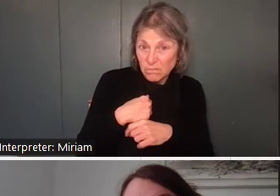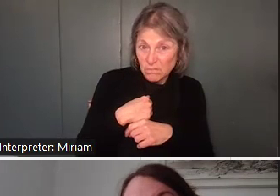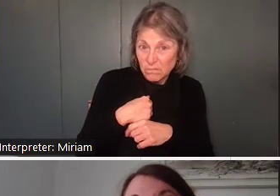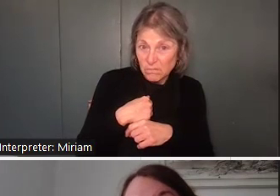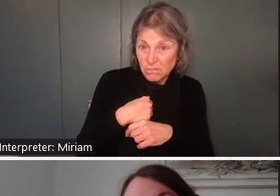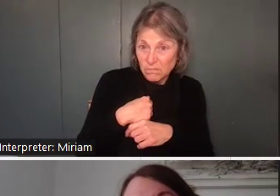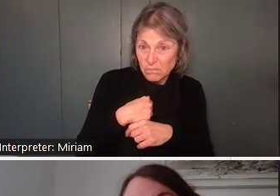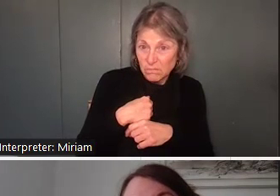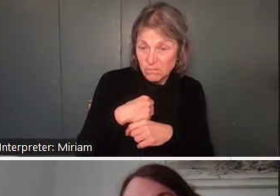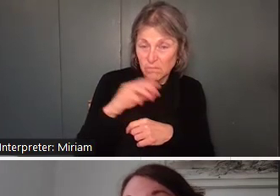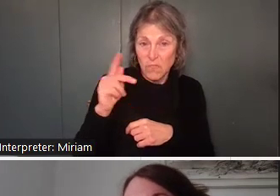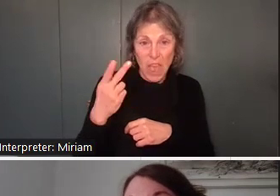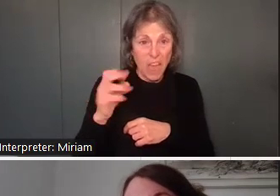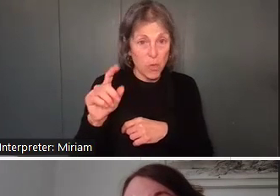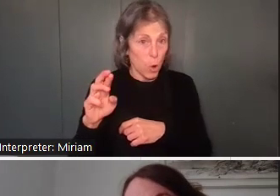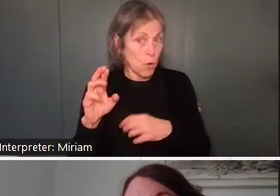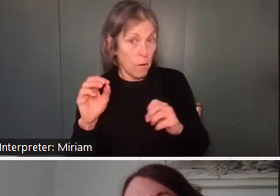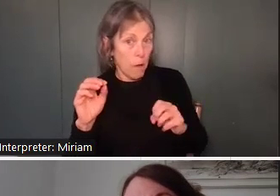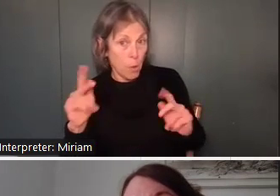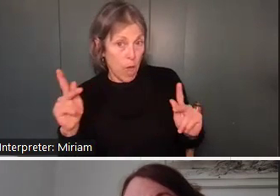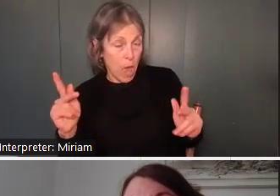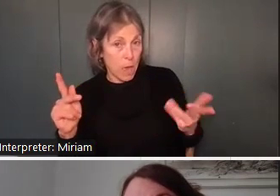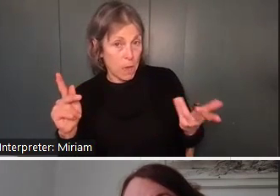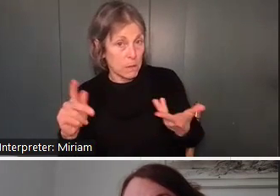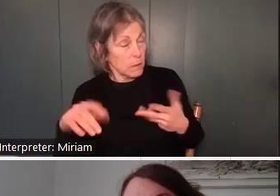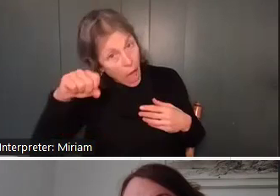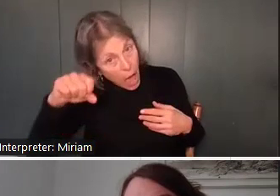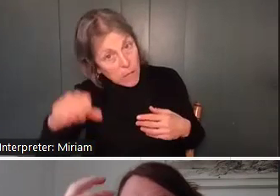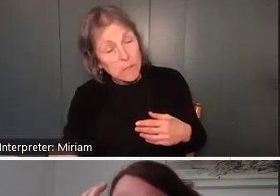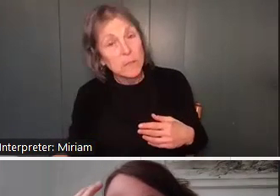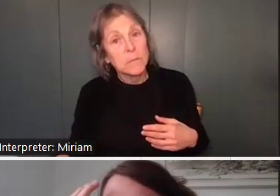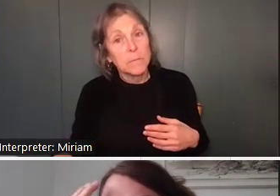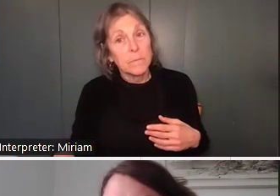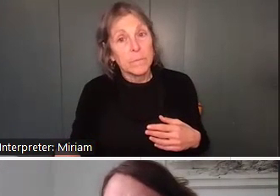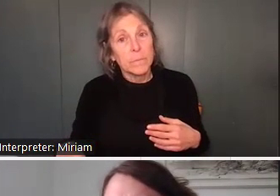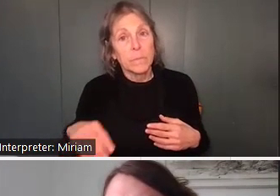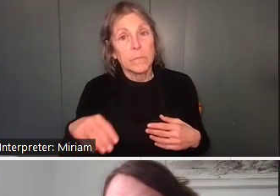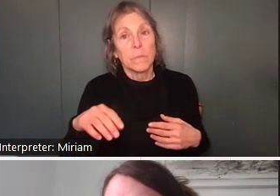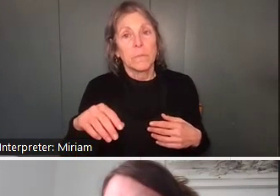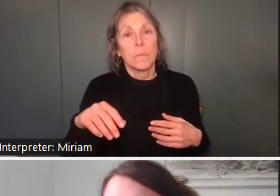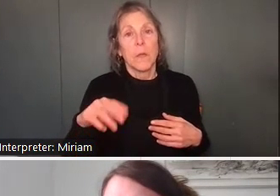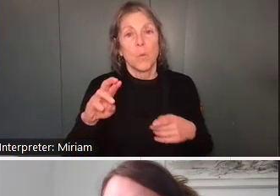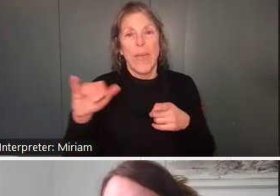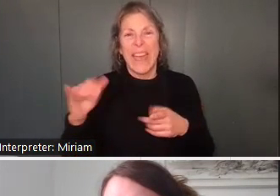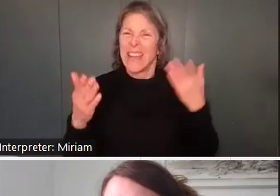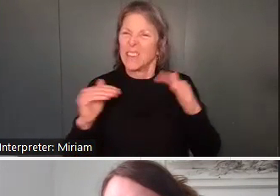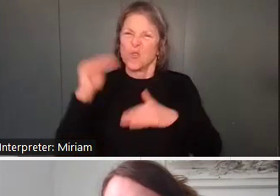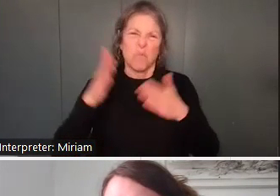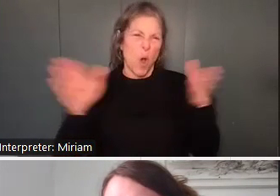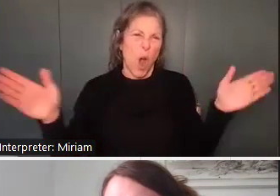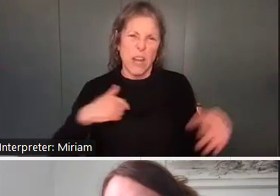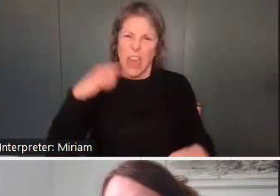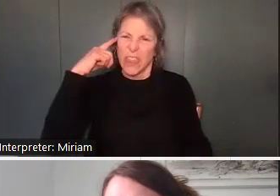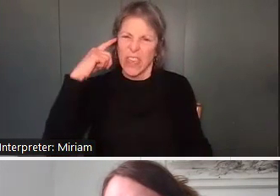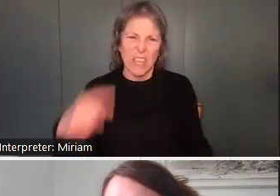I don't know. okay, What are other people? yeah, That might be a little bit too broad. Yeah. Like saying